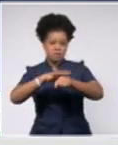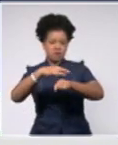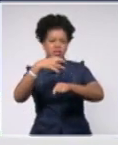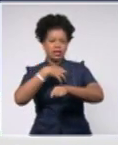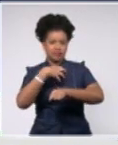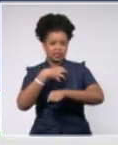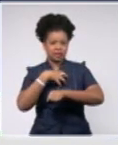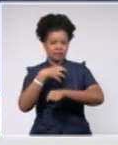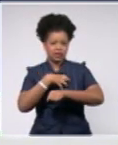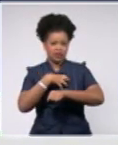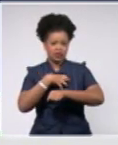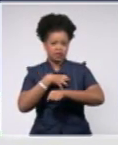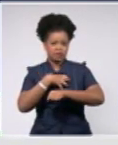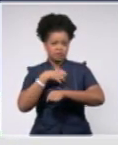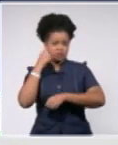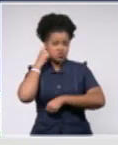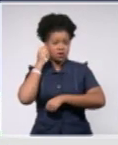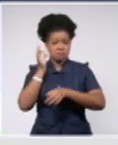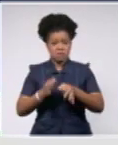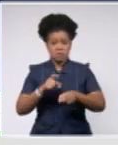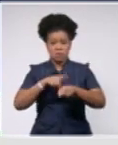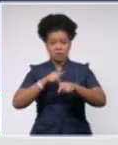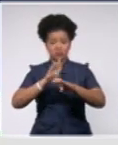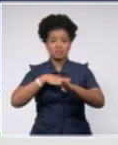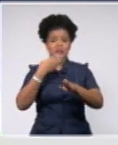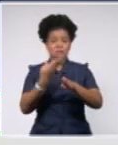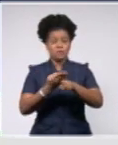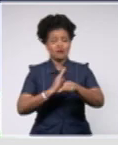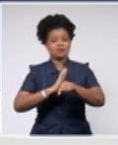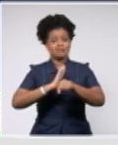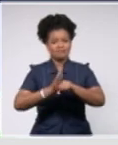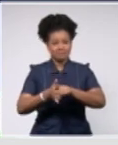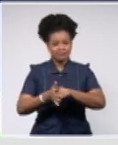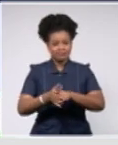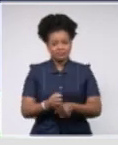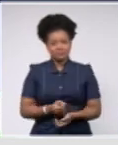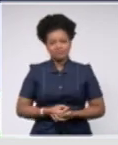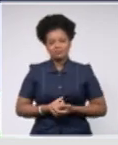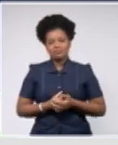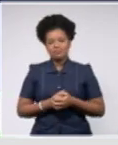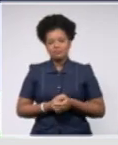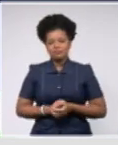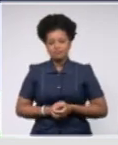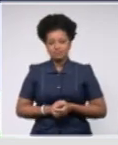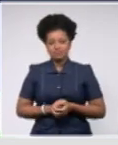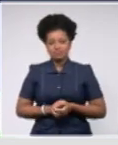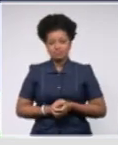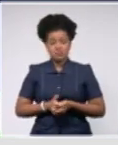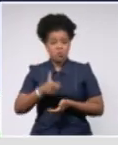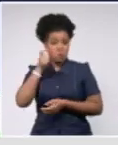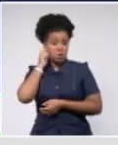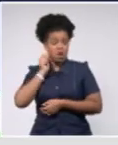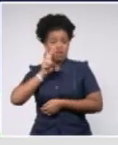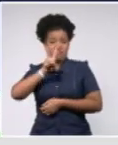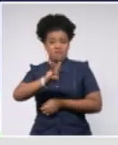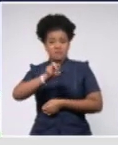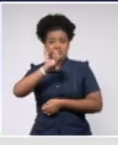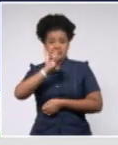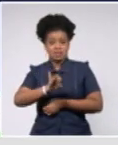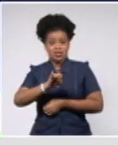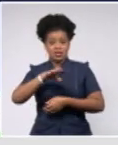which came back positive. The patient spent 27 days in hospital, 11 in intensive